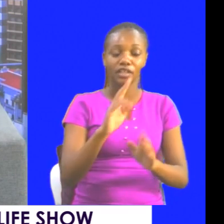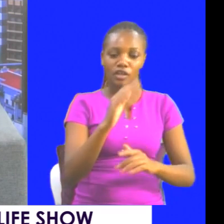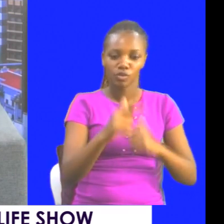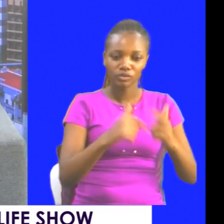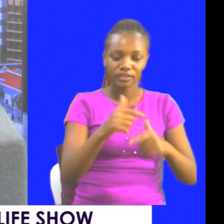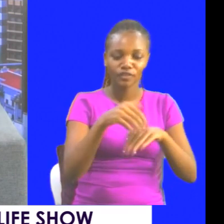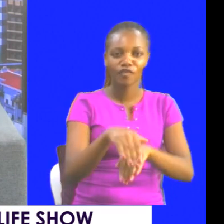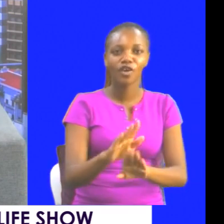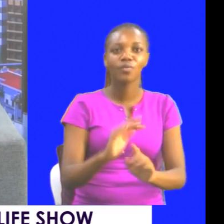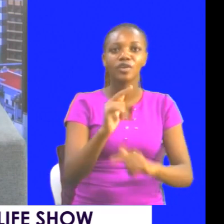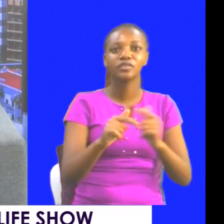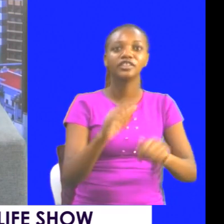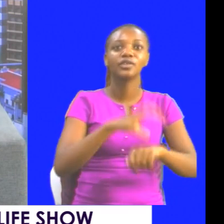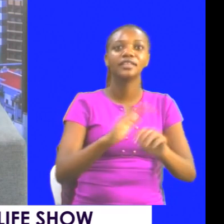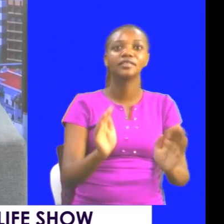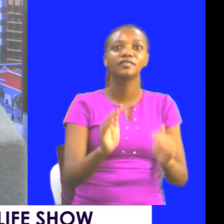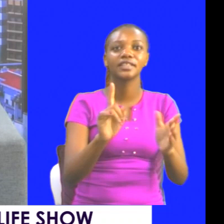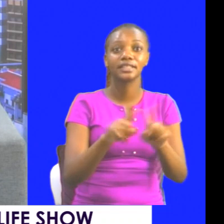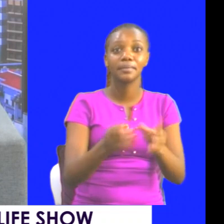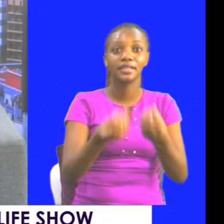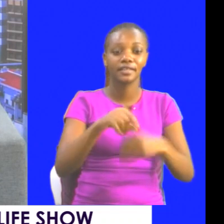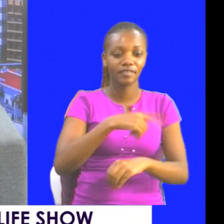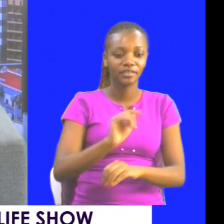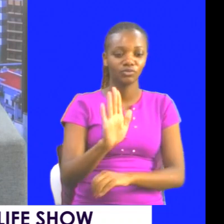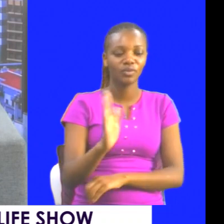us, and give us your feedback.